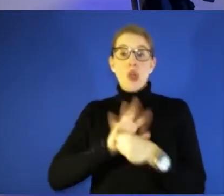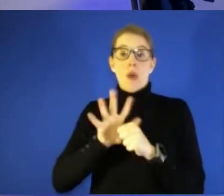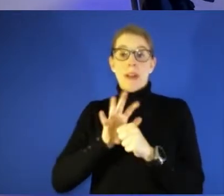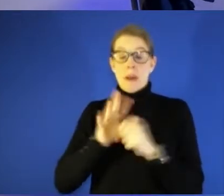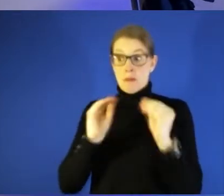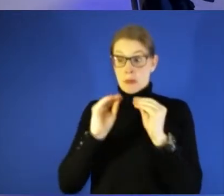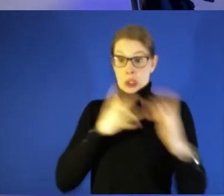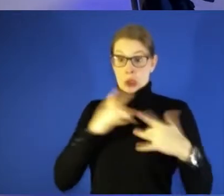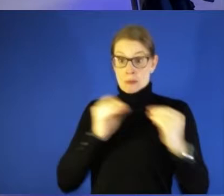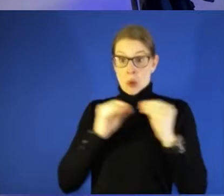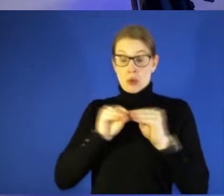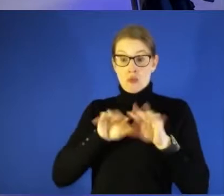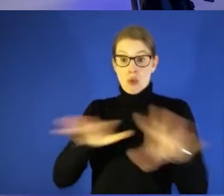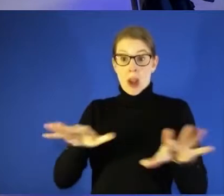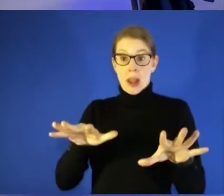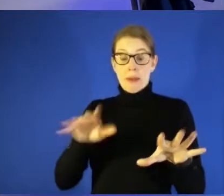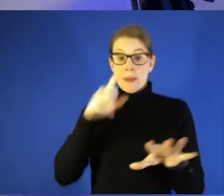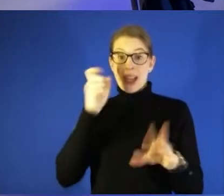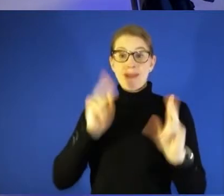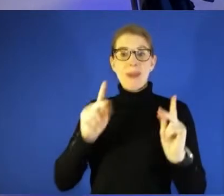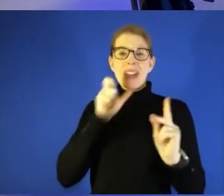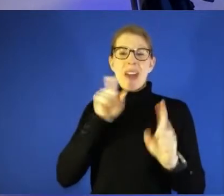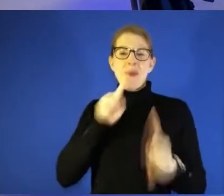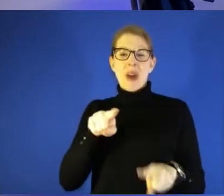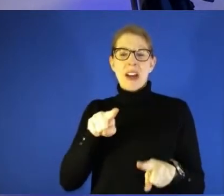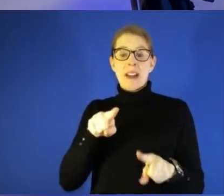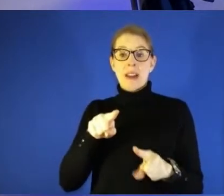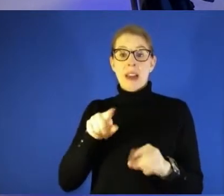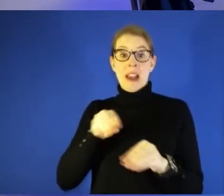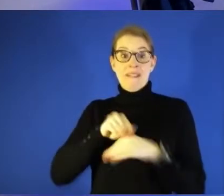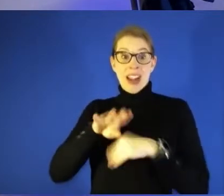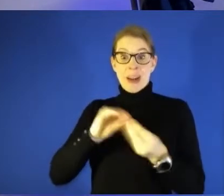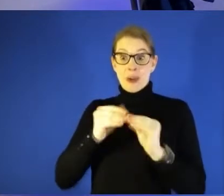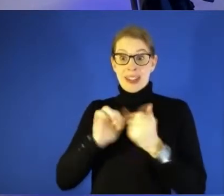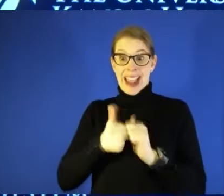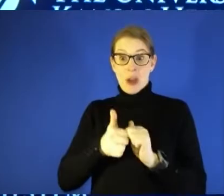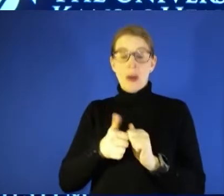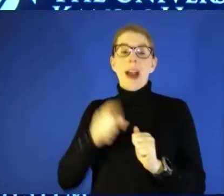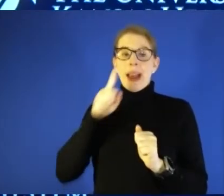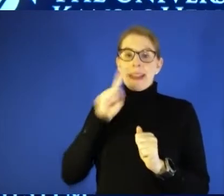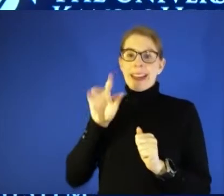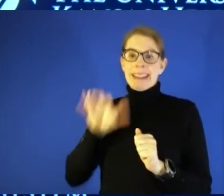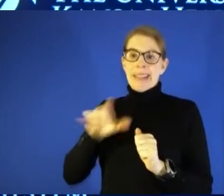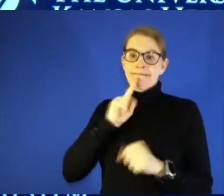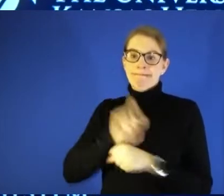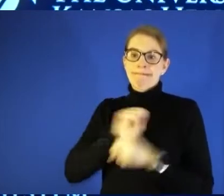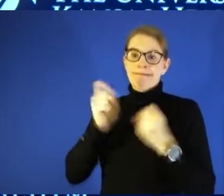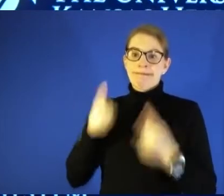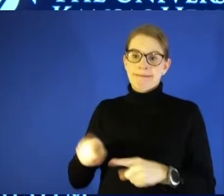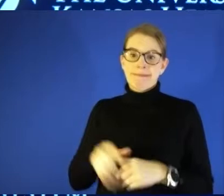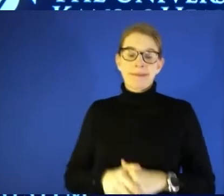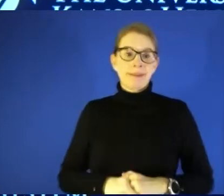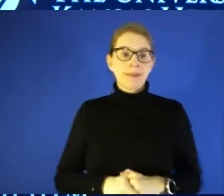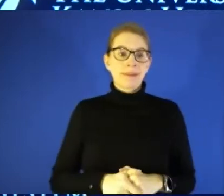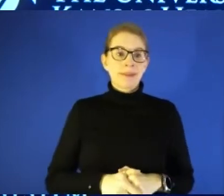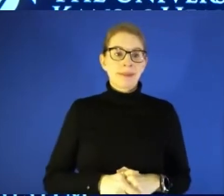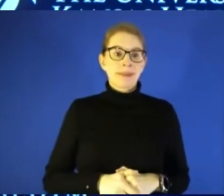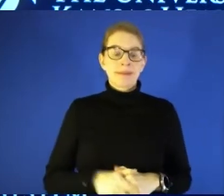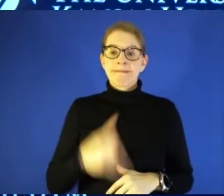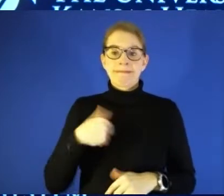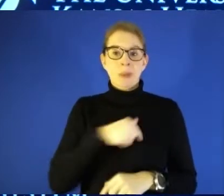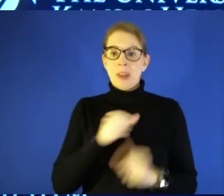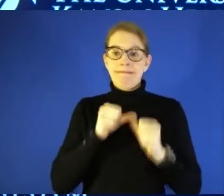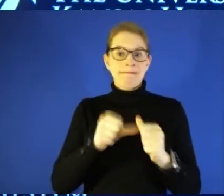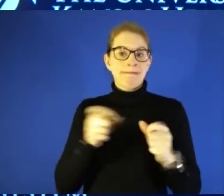people aren't reporting it? How does that affect numbers? I think that probably is something that we're constantly dealing